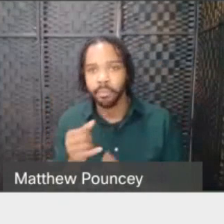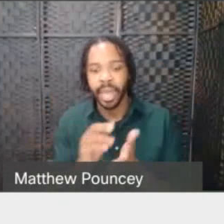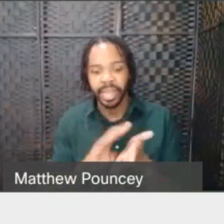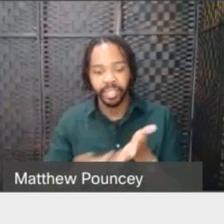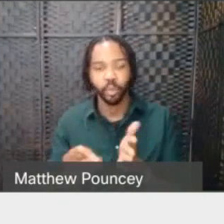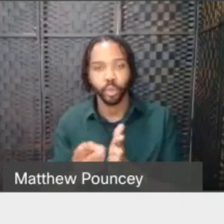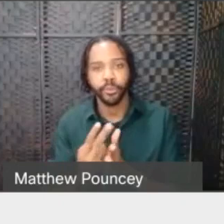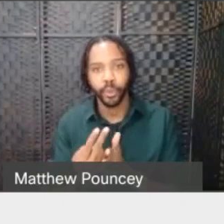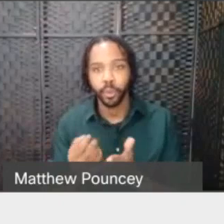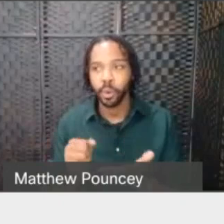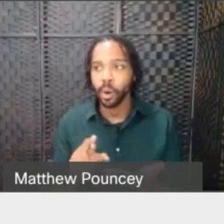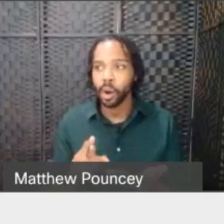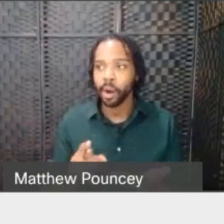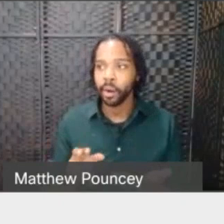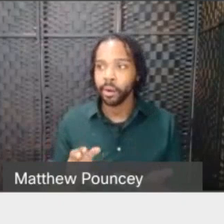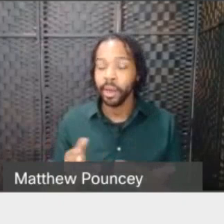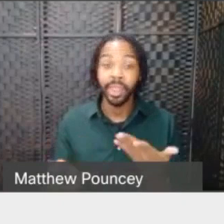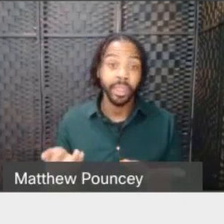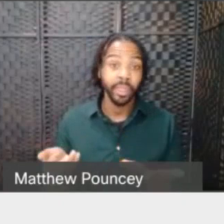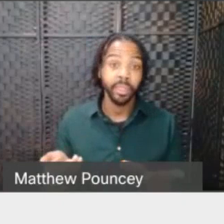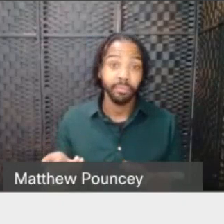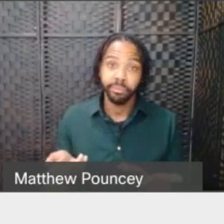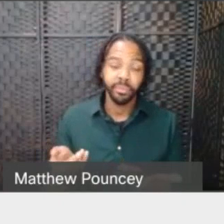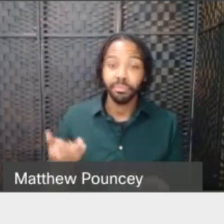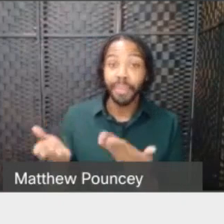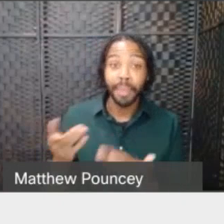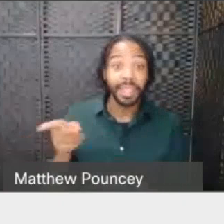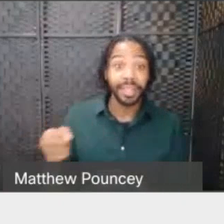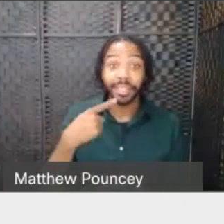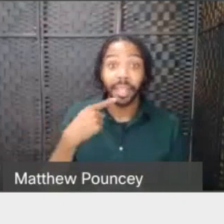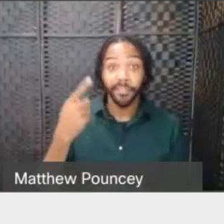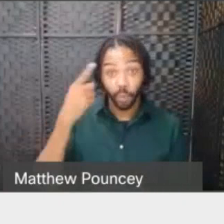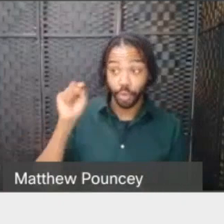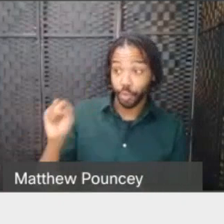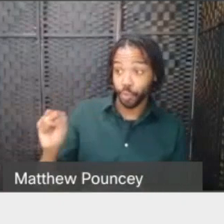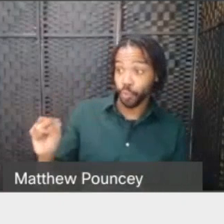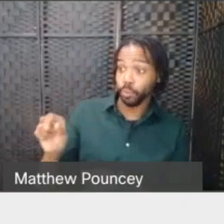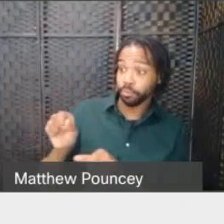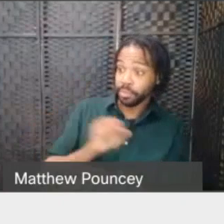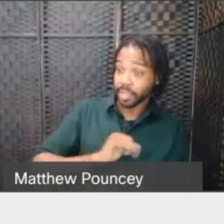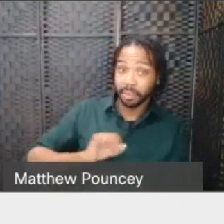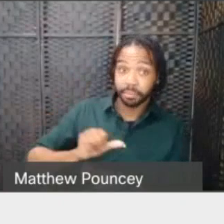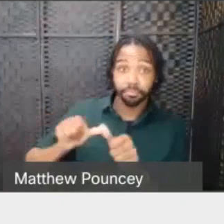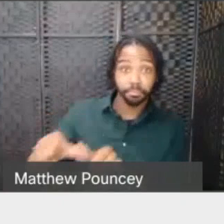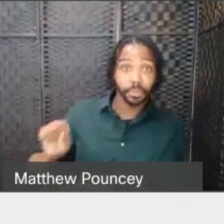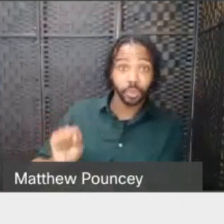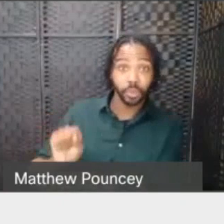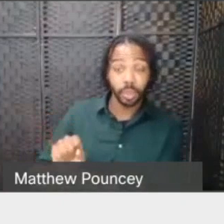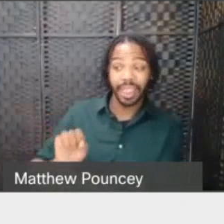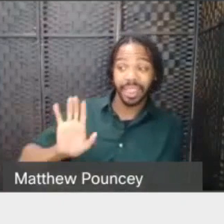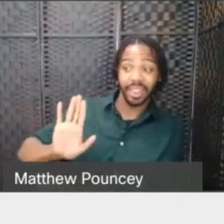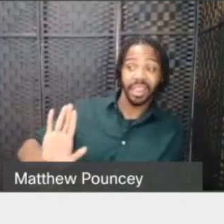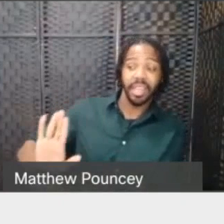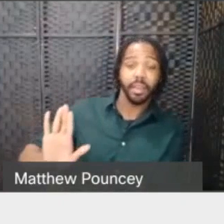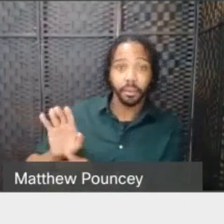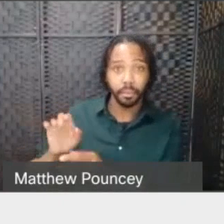or they may say, in order to be employed here, this is our process.